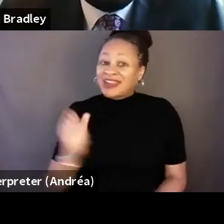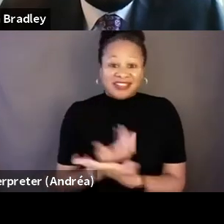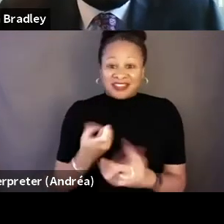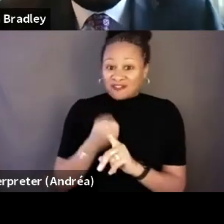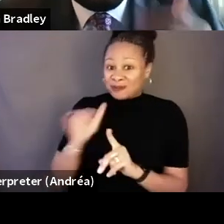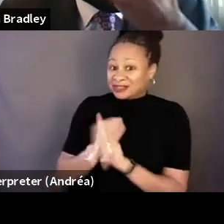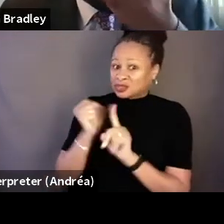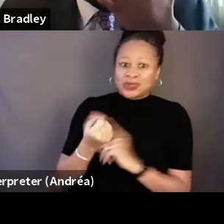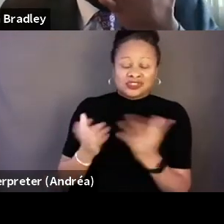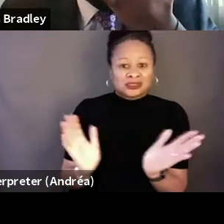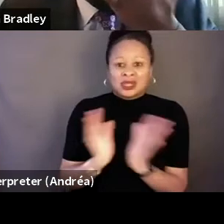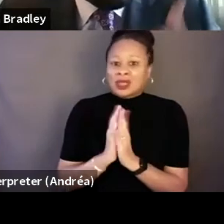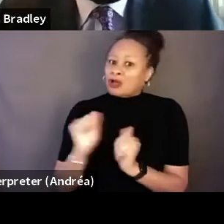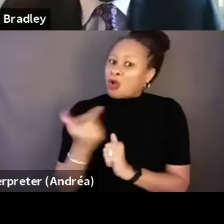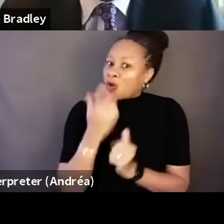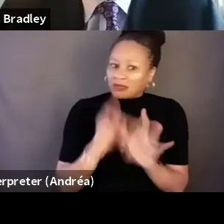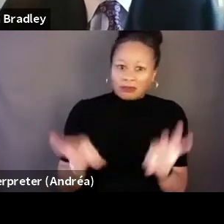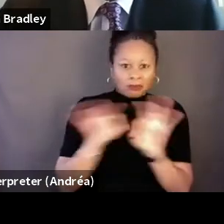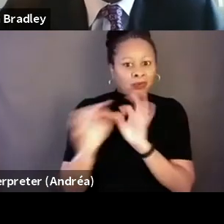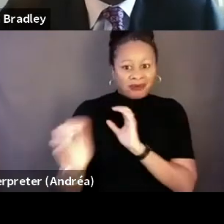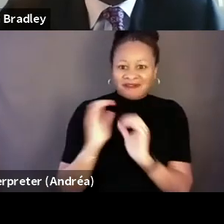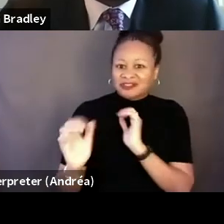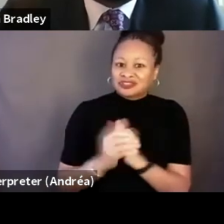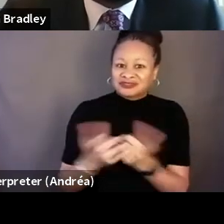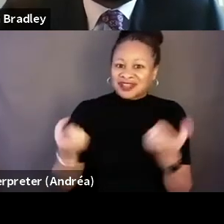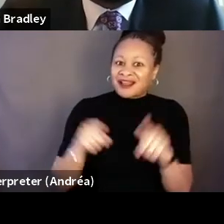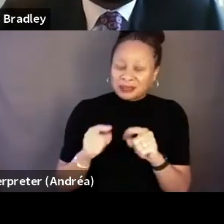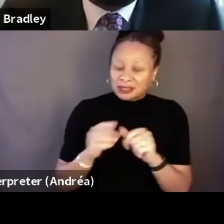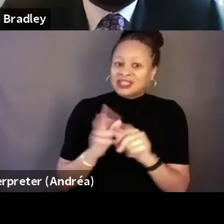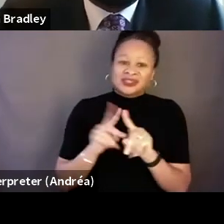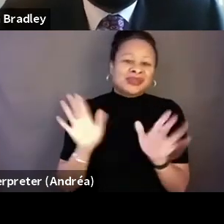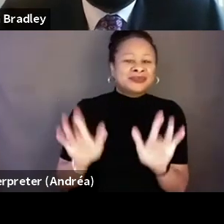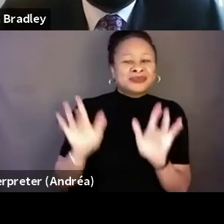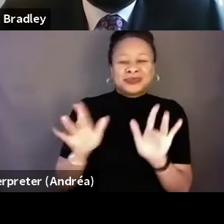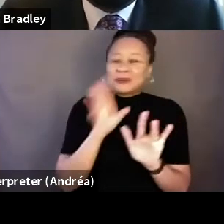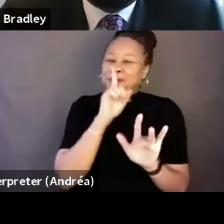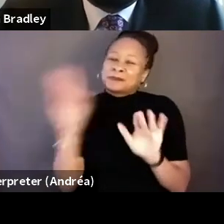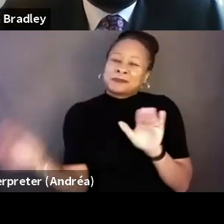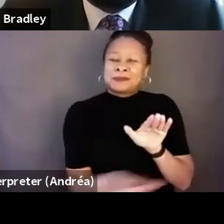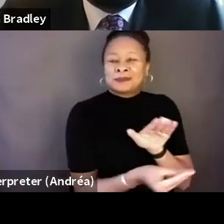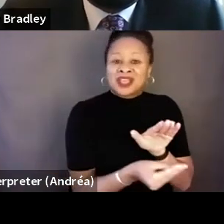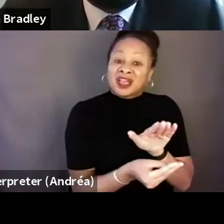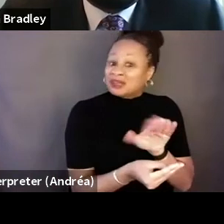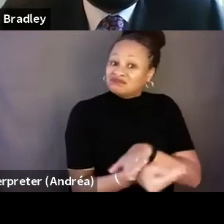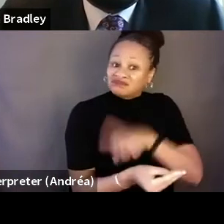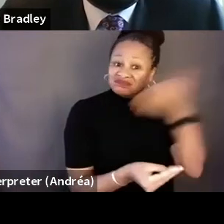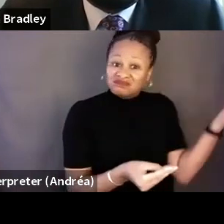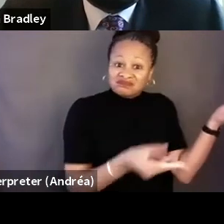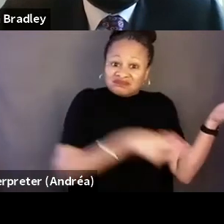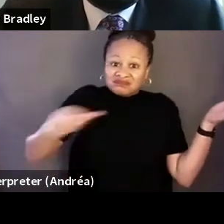that situation and all the important conversations that had been ever so politely put under the rug. We now have